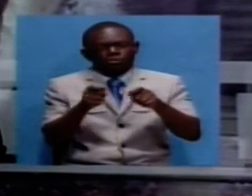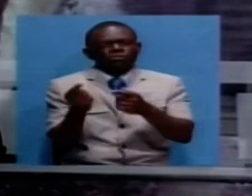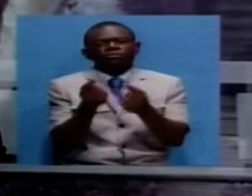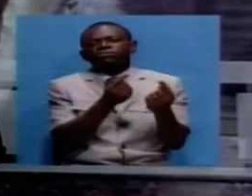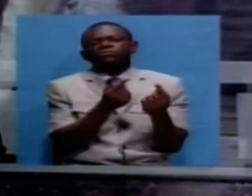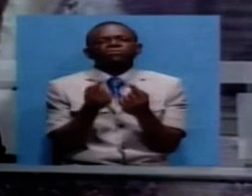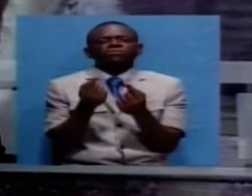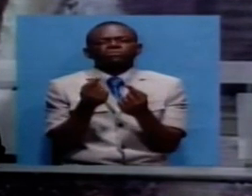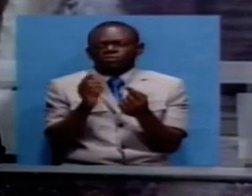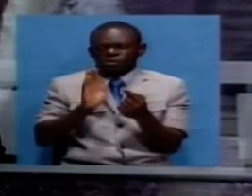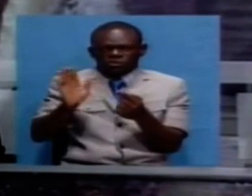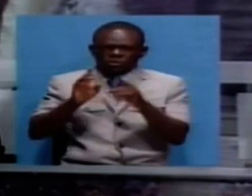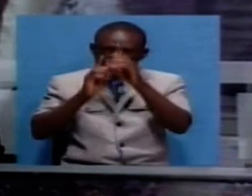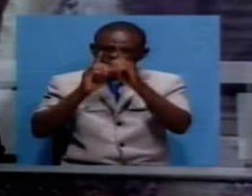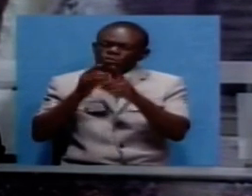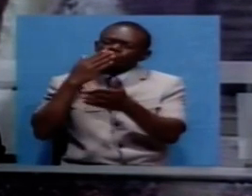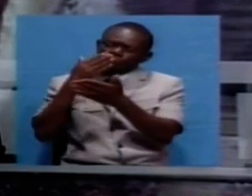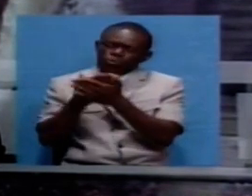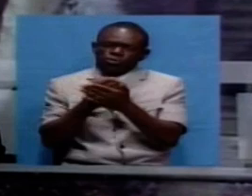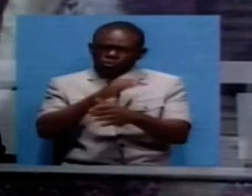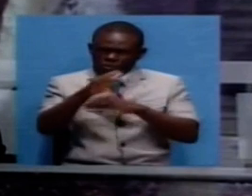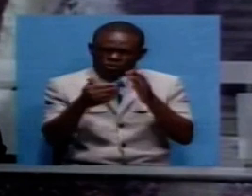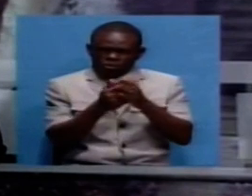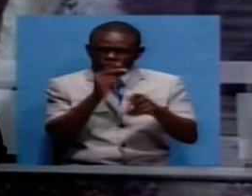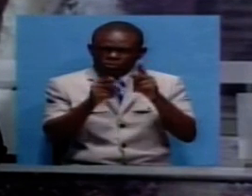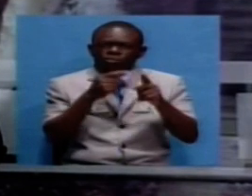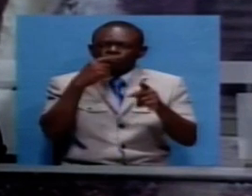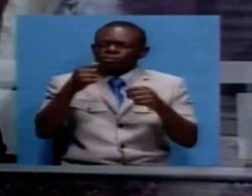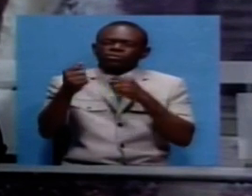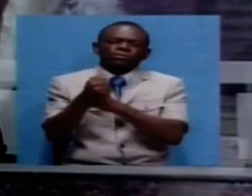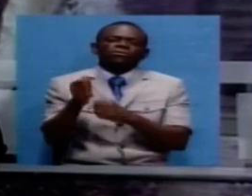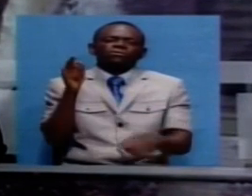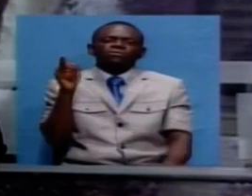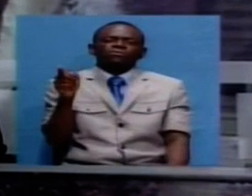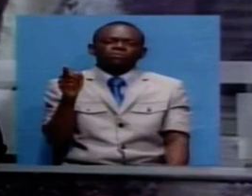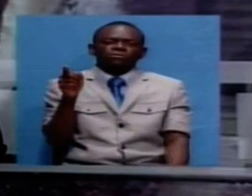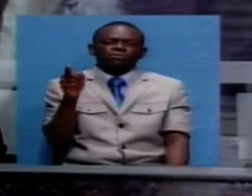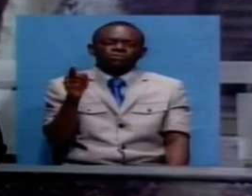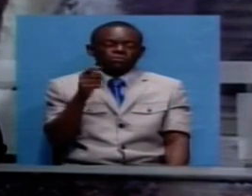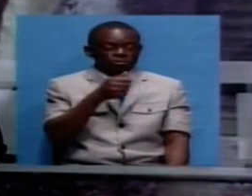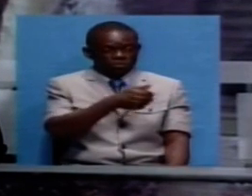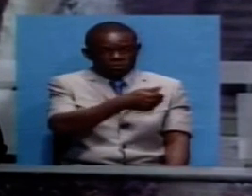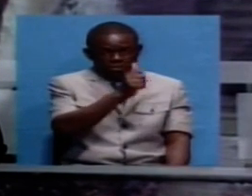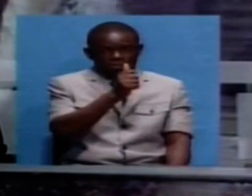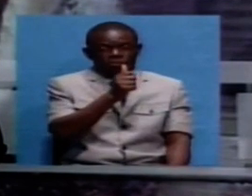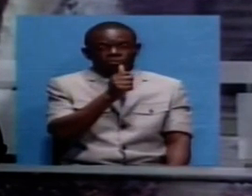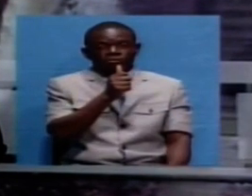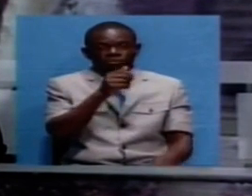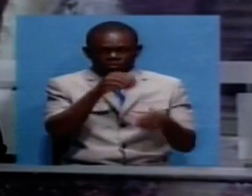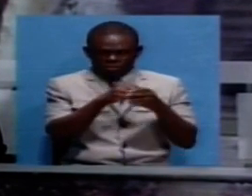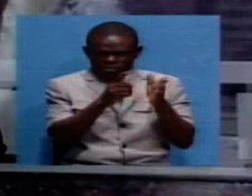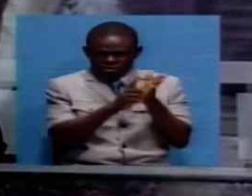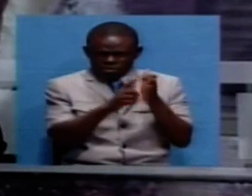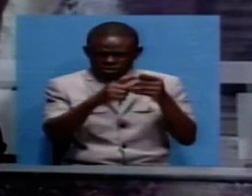and that it should be respected and supported by all patriotic Zambians. Mr. Muyumba was speaking at a media briefing in